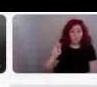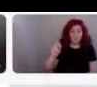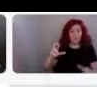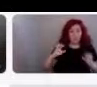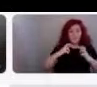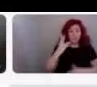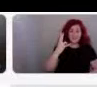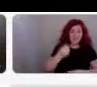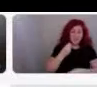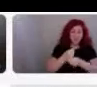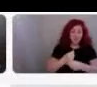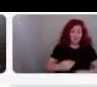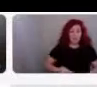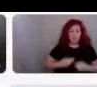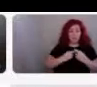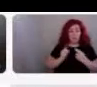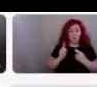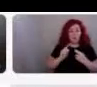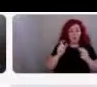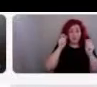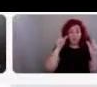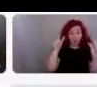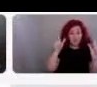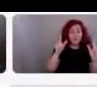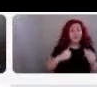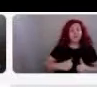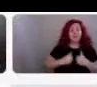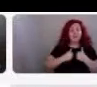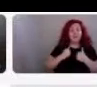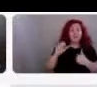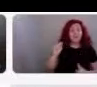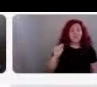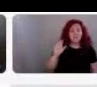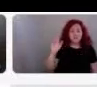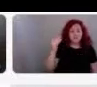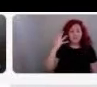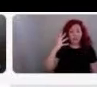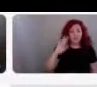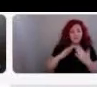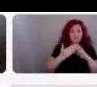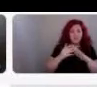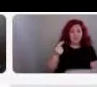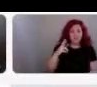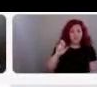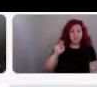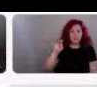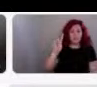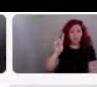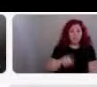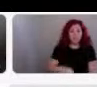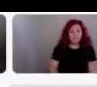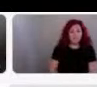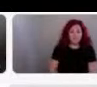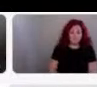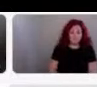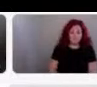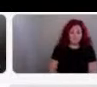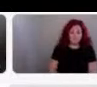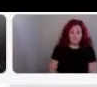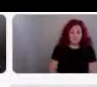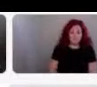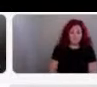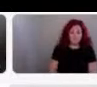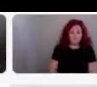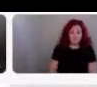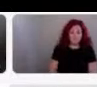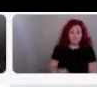seven-year resident of surprise i live in sun city grand and this is mostly